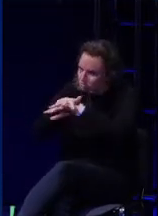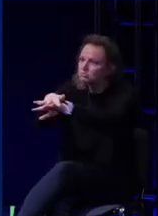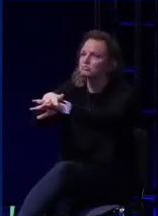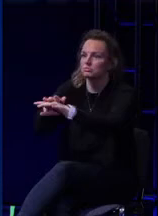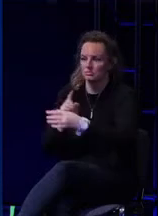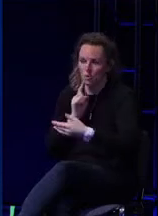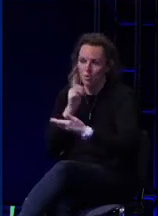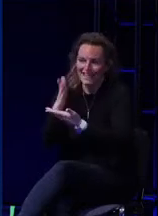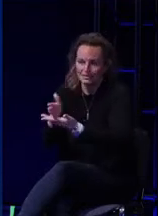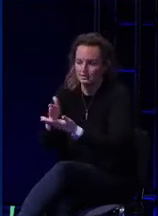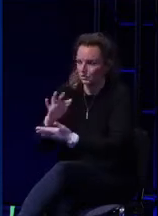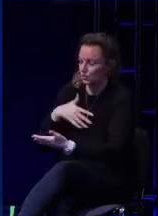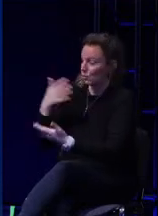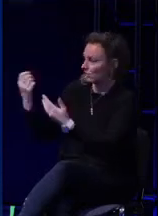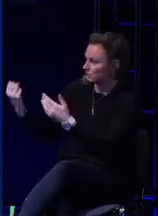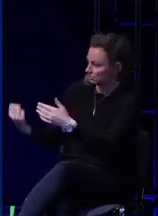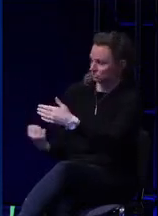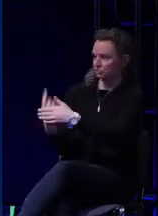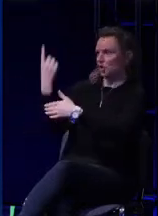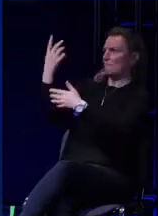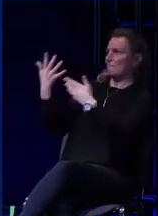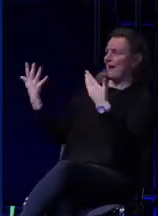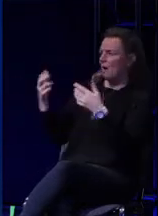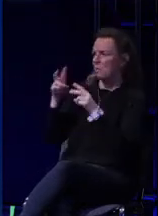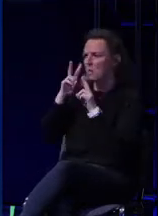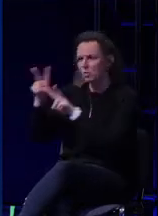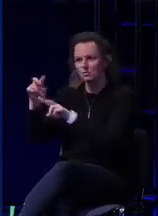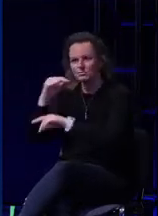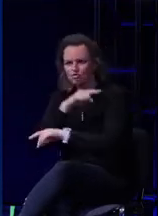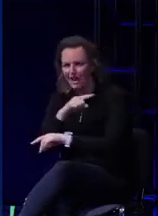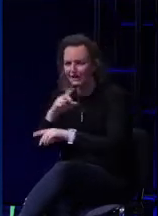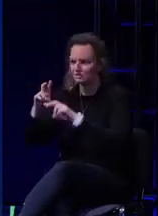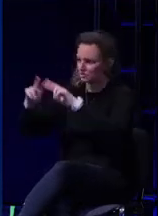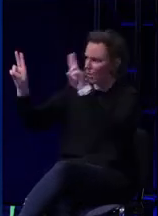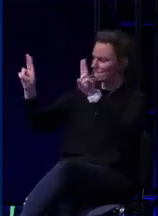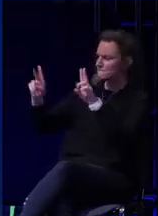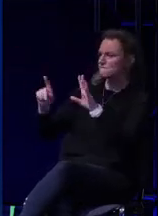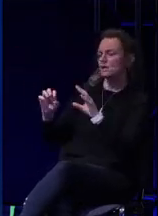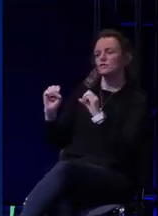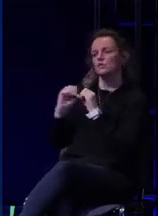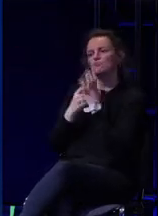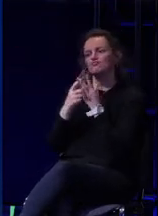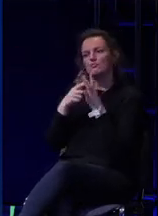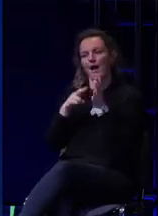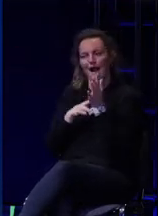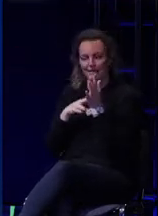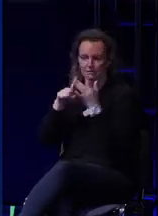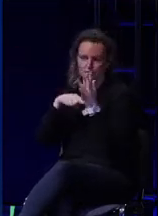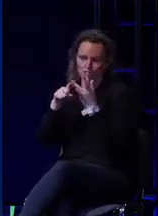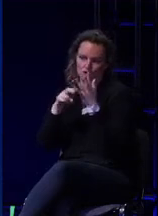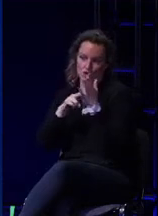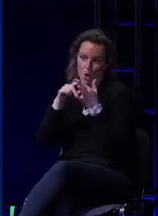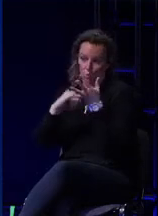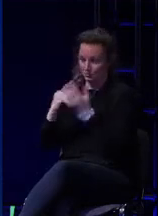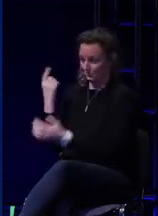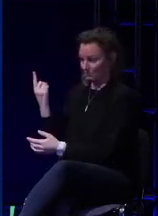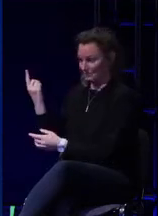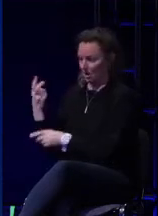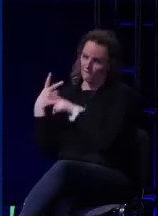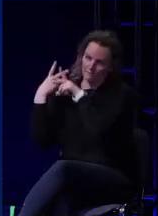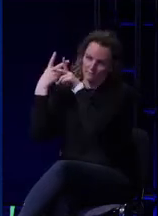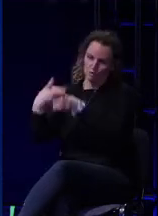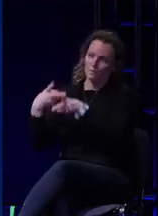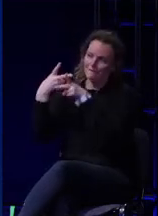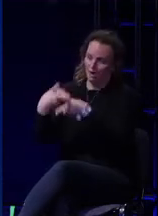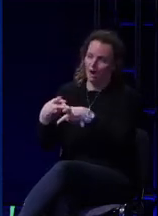jump out or whatnot. And I would say, again, it was Brian Jones was the visual effects supervisor on it. And I think